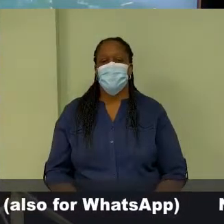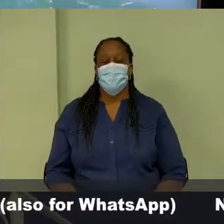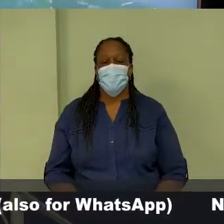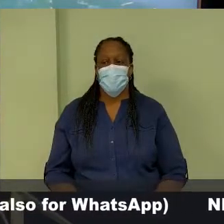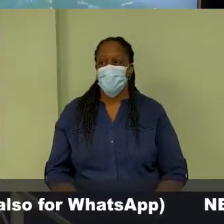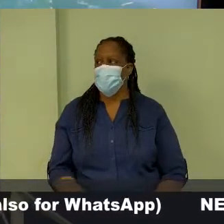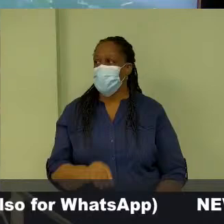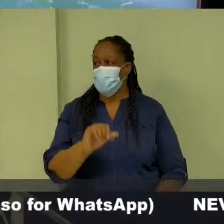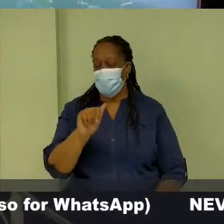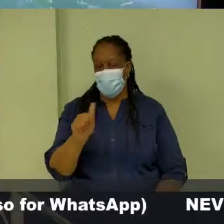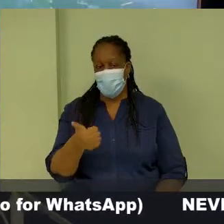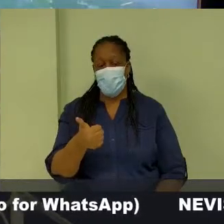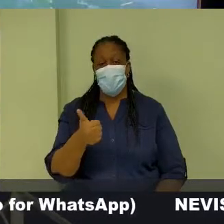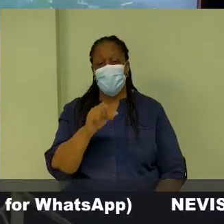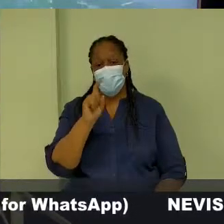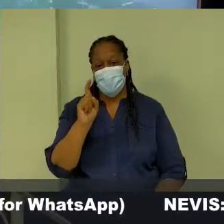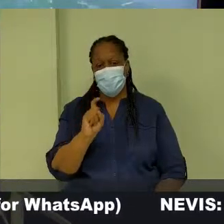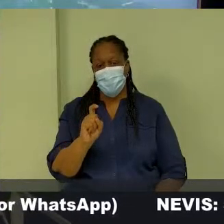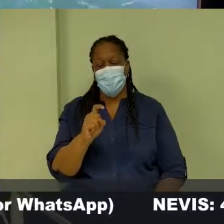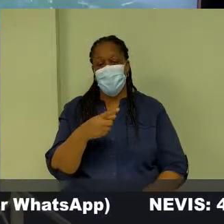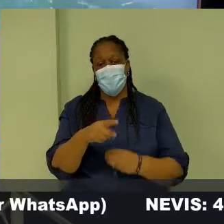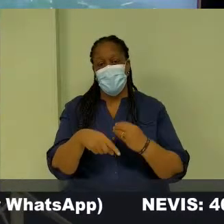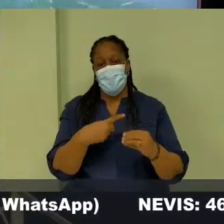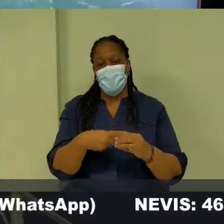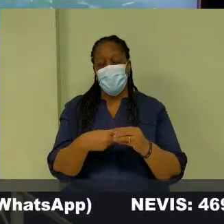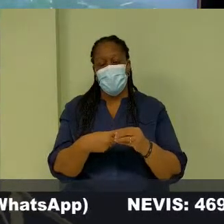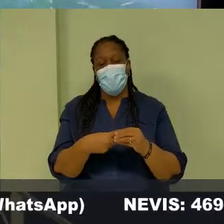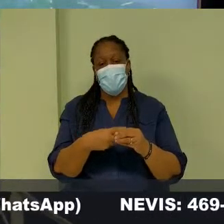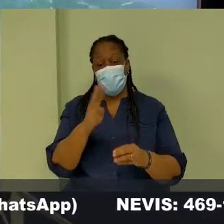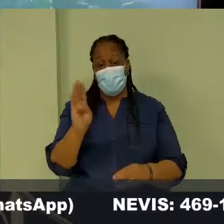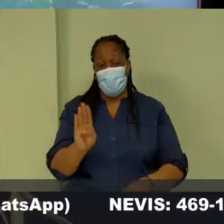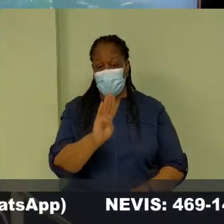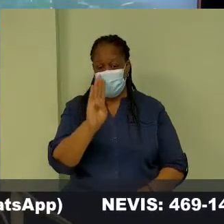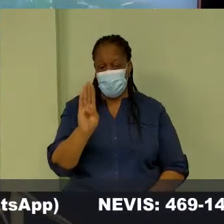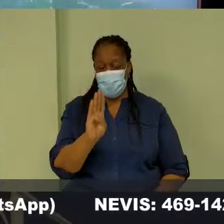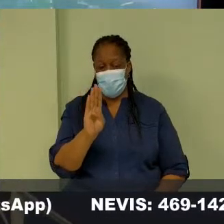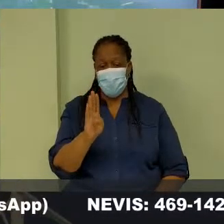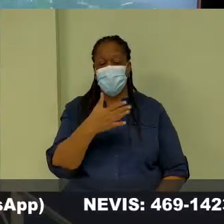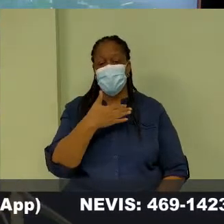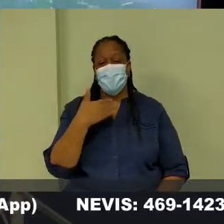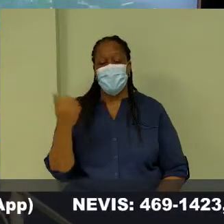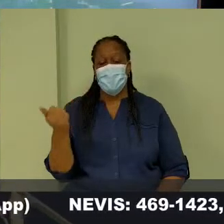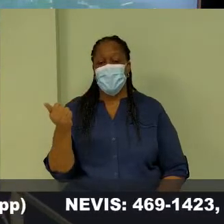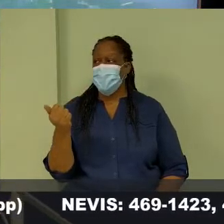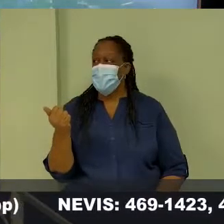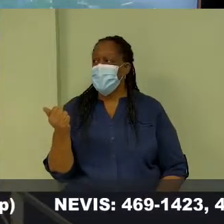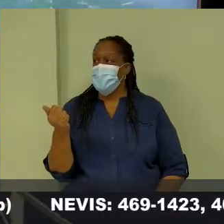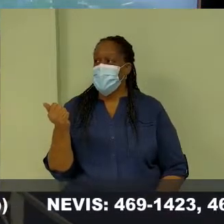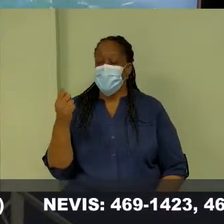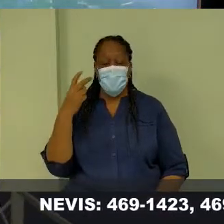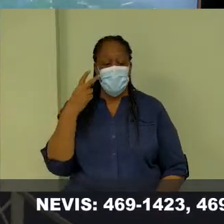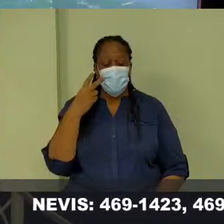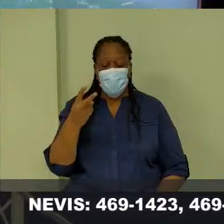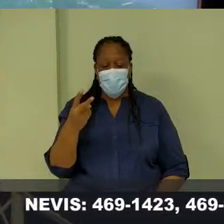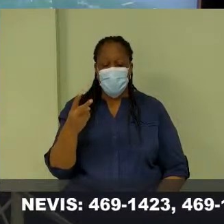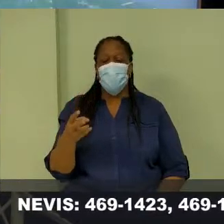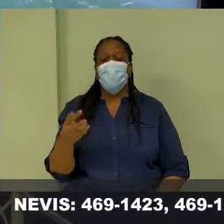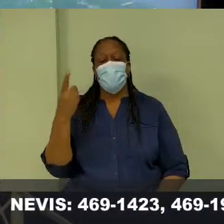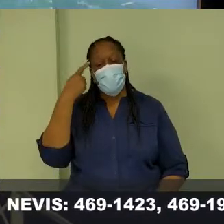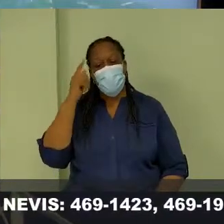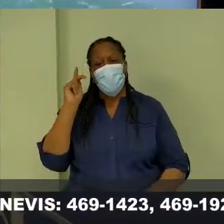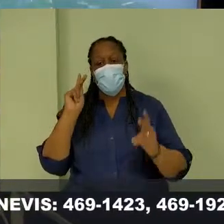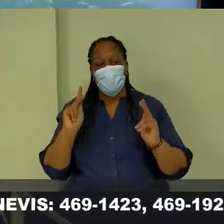really targeting visitors, tourists with who will be on island for a